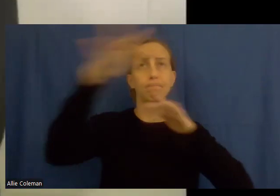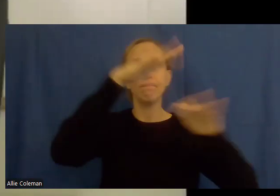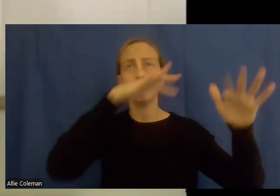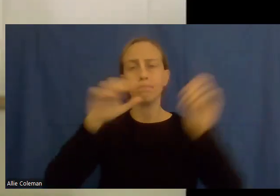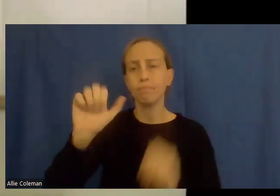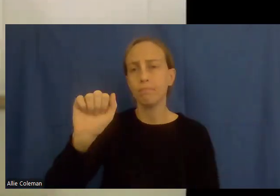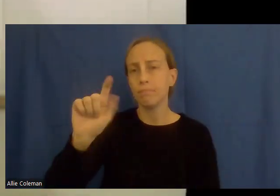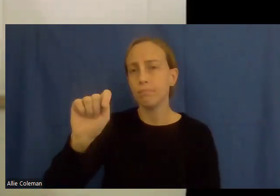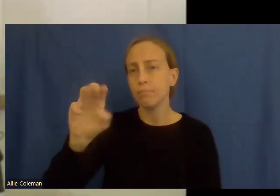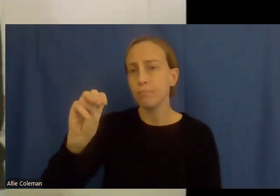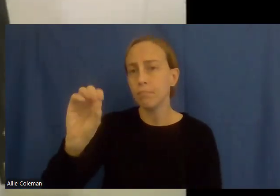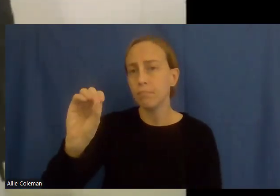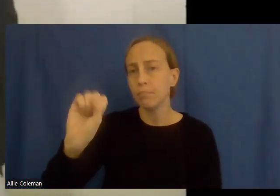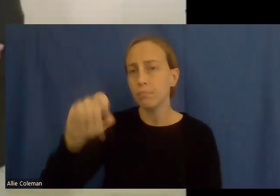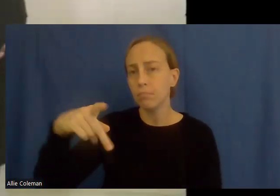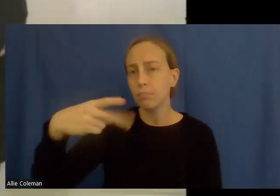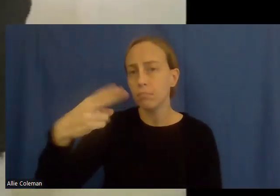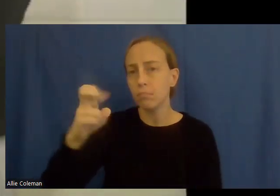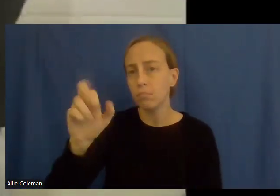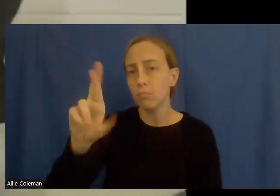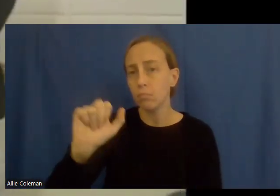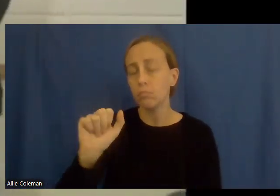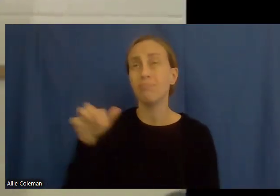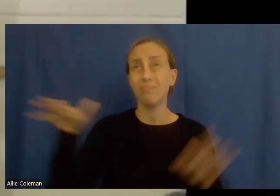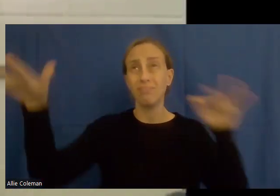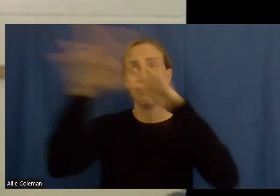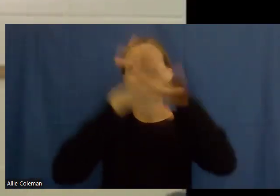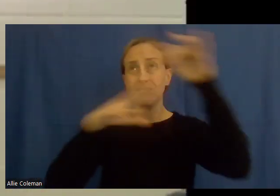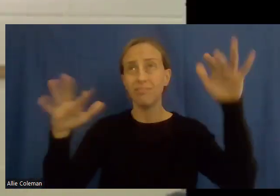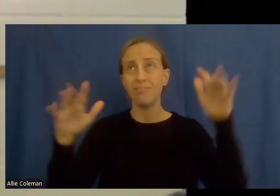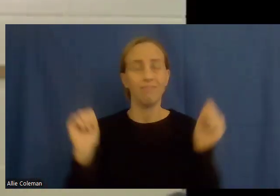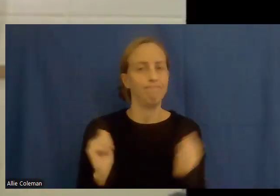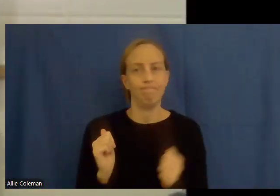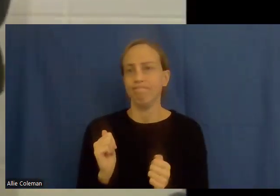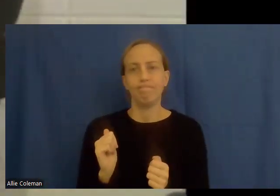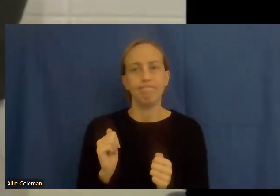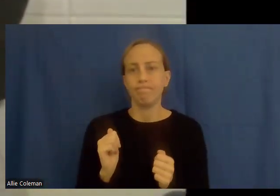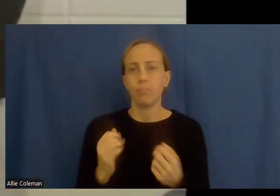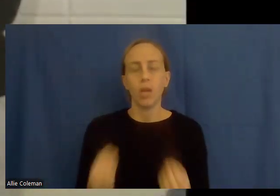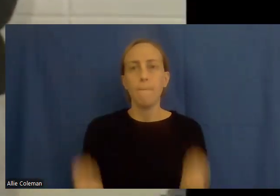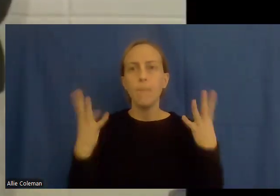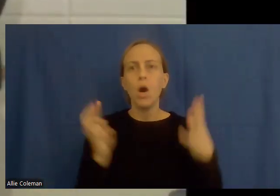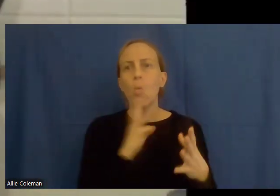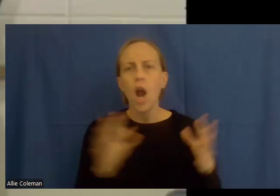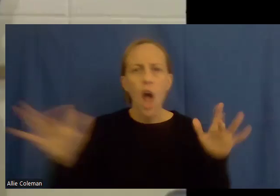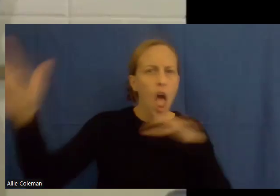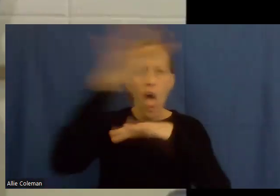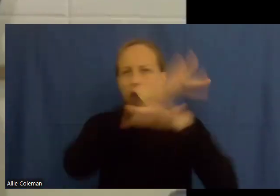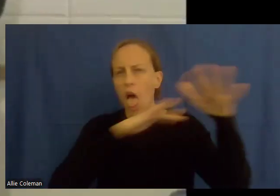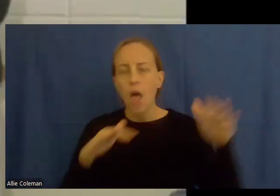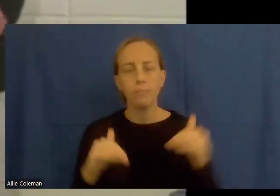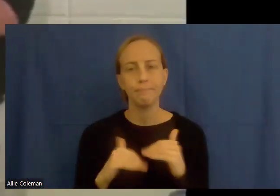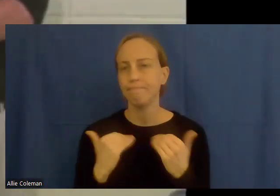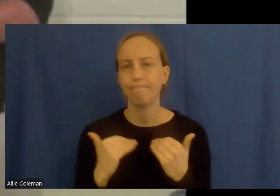atmosphere will only hold a certain amount of water vapor. When it reaches